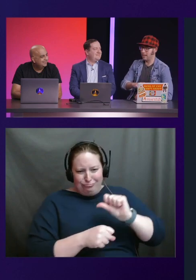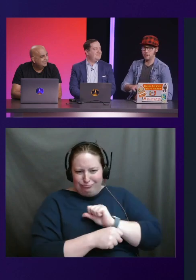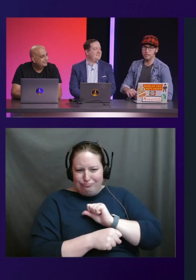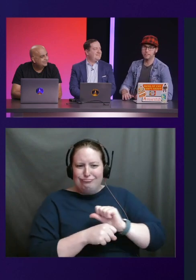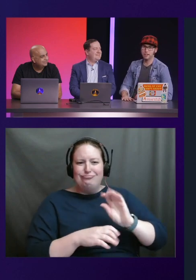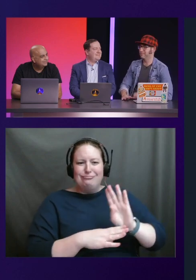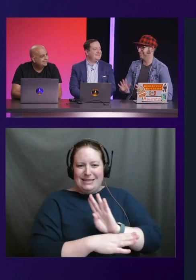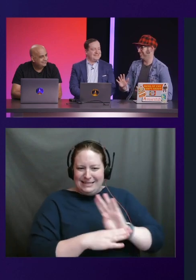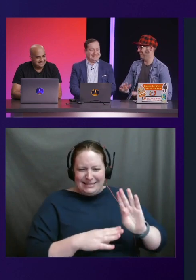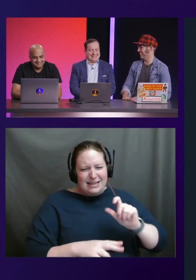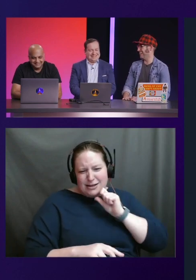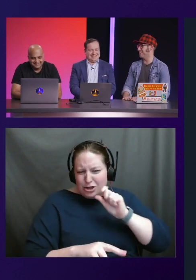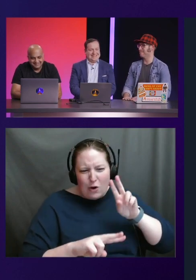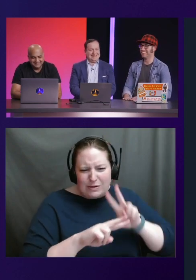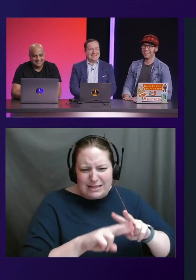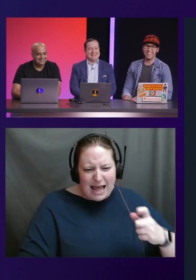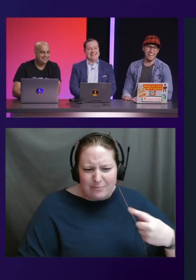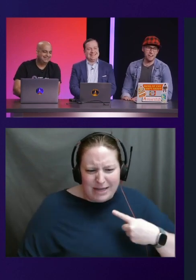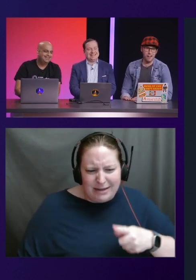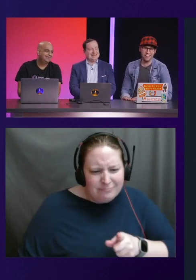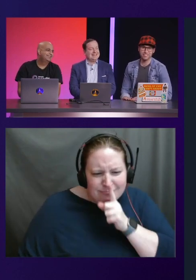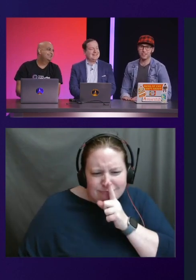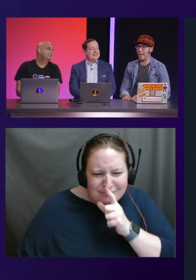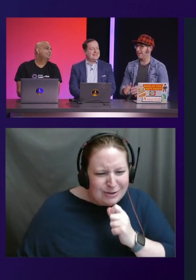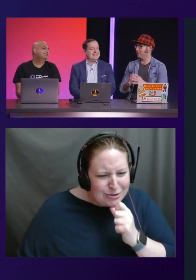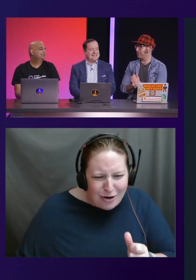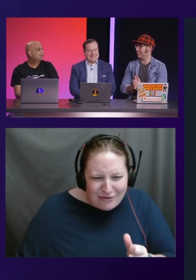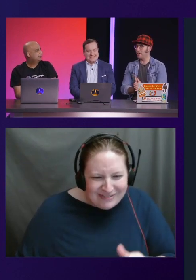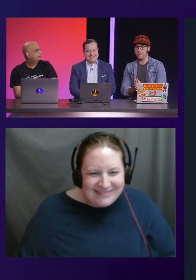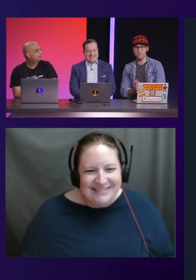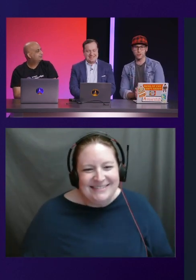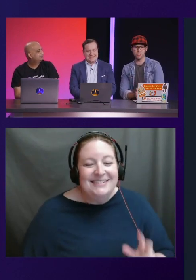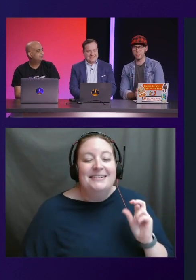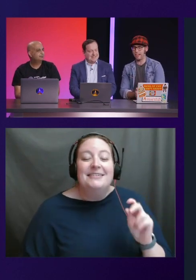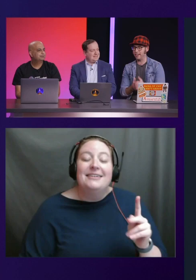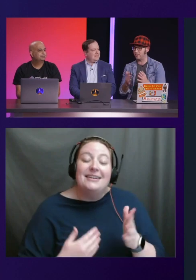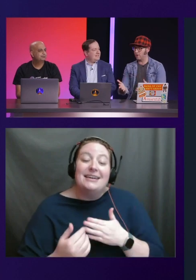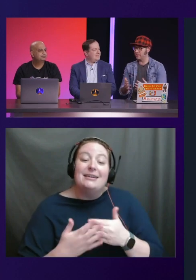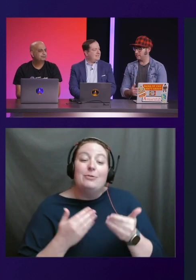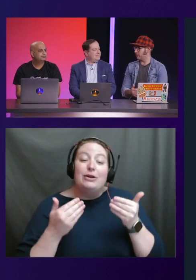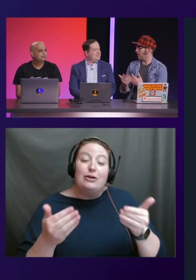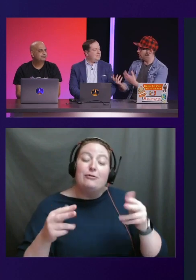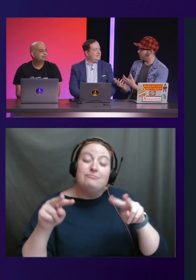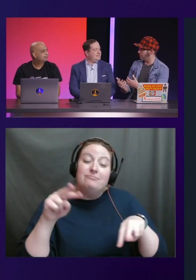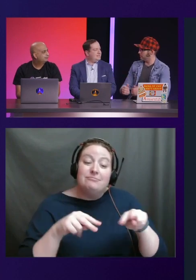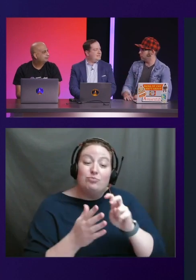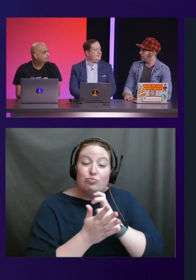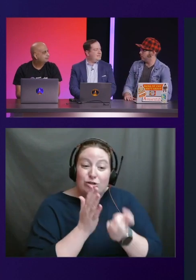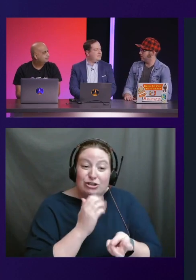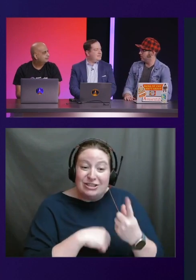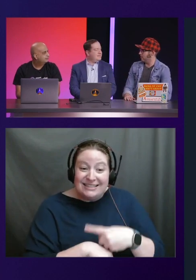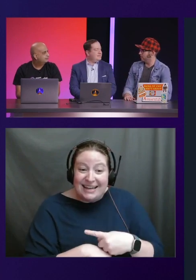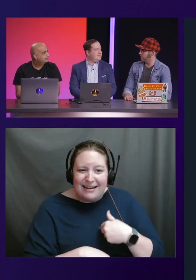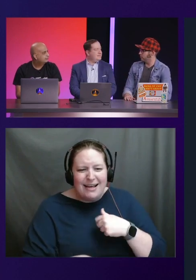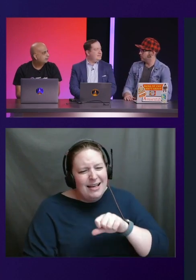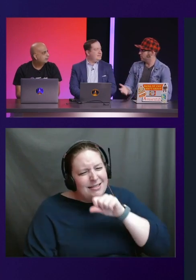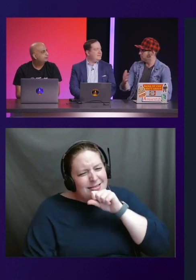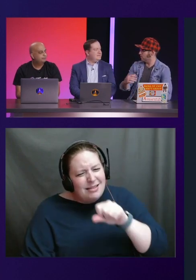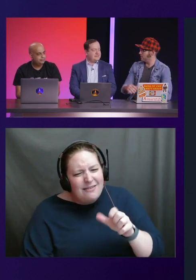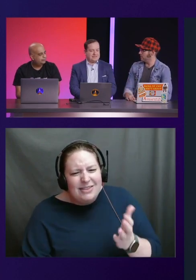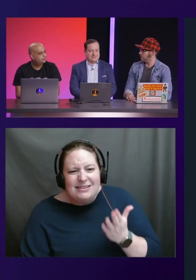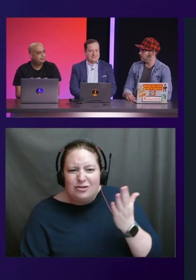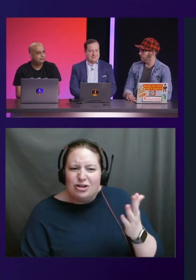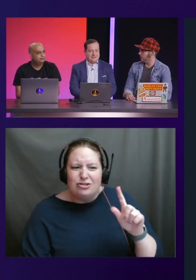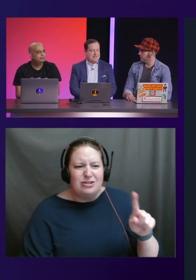Don't slack me. I'm just kidding. Anyway, so yeah, go check out the immersion day. Go get started. I love the suggestion of just